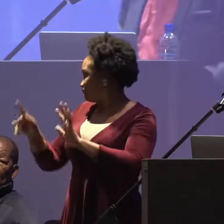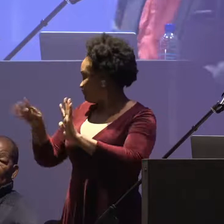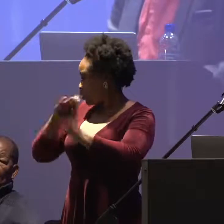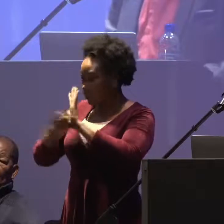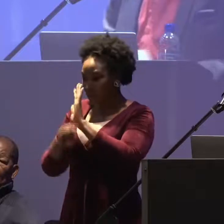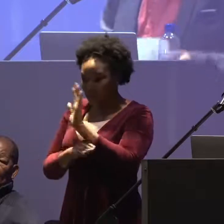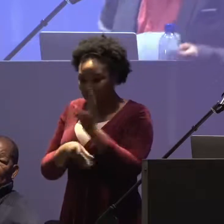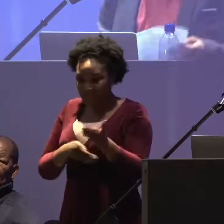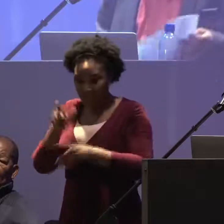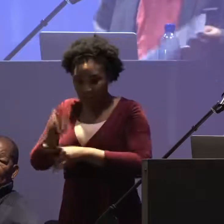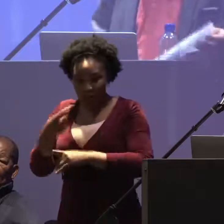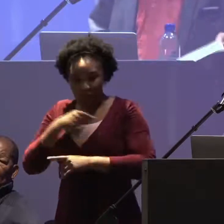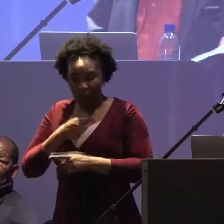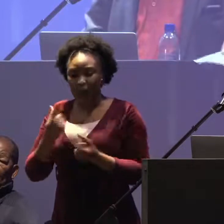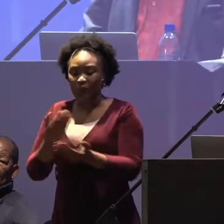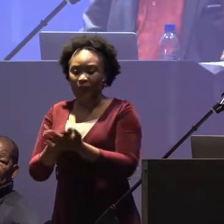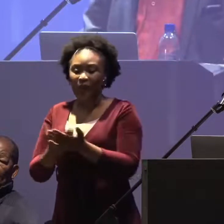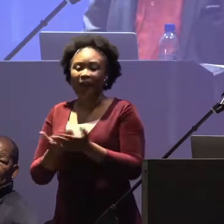that we can do that.